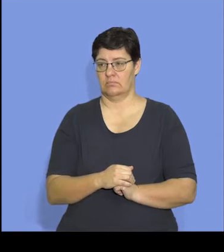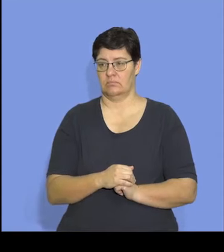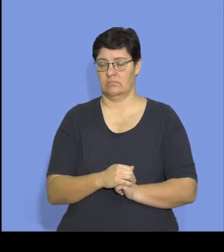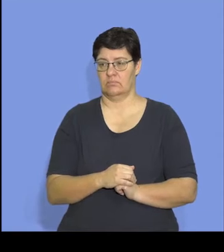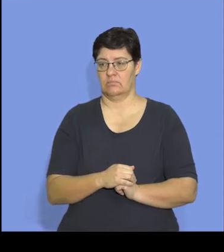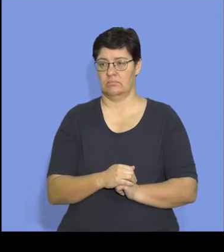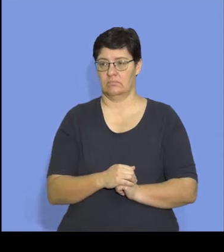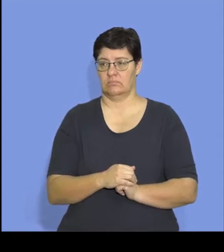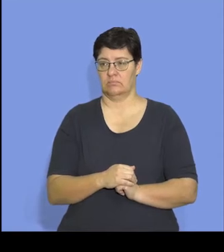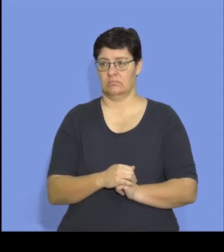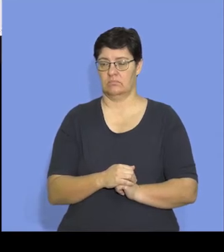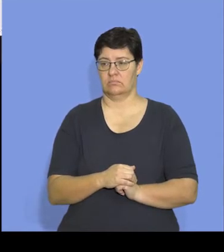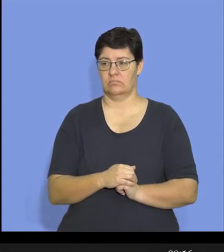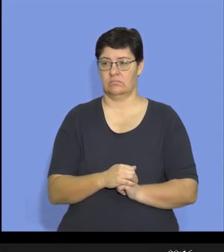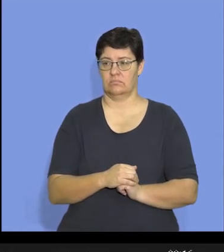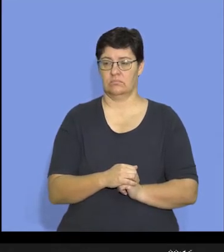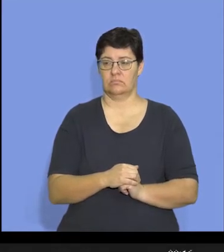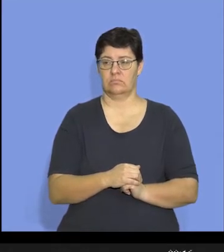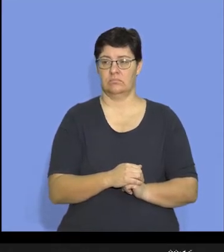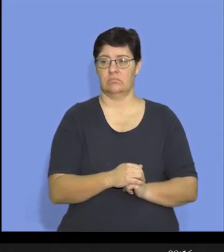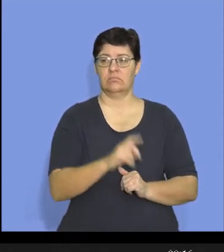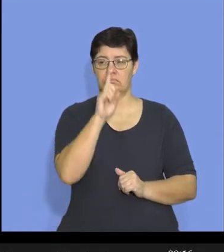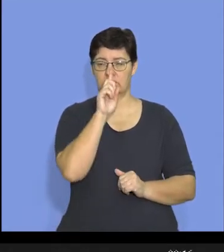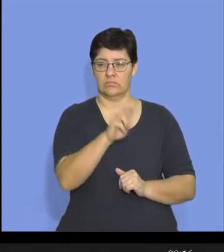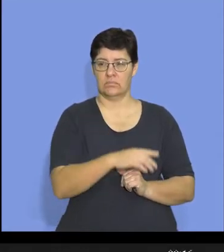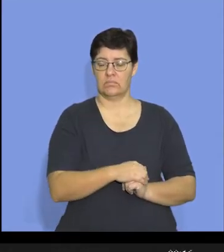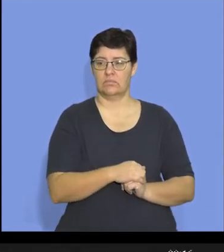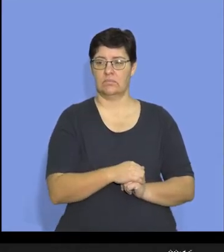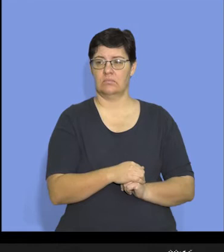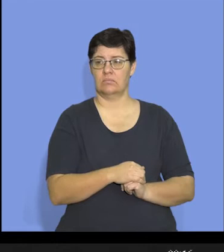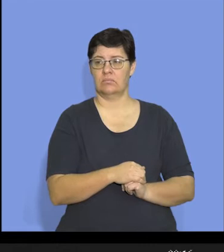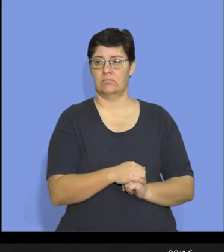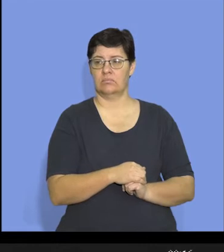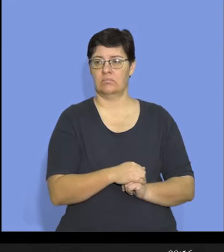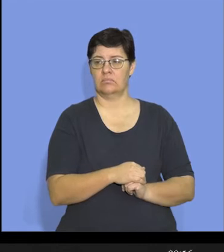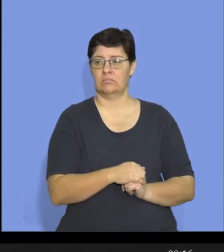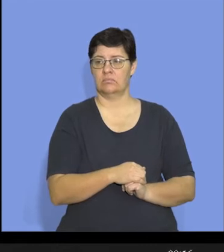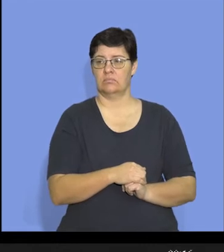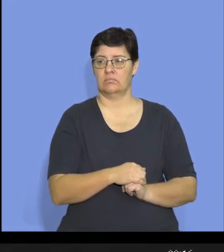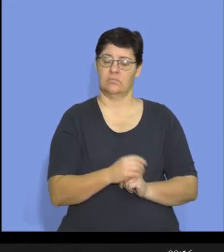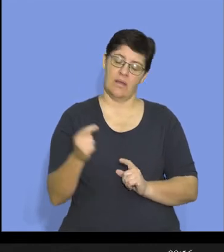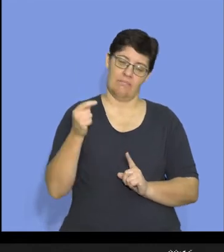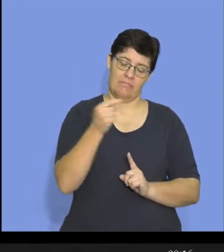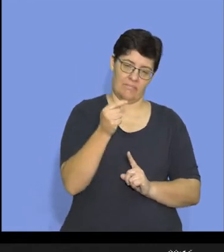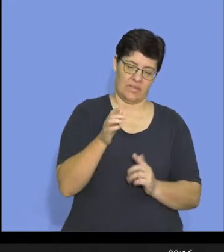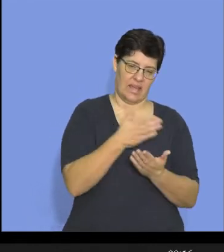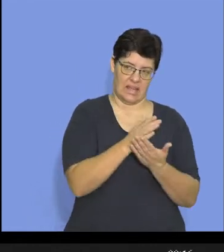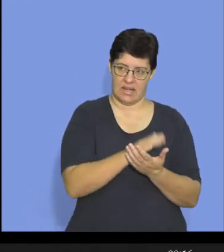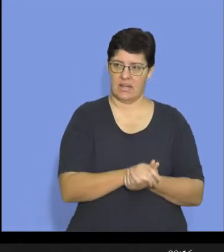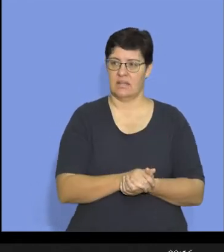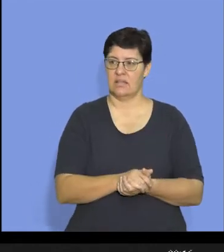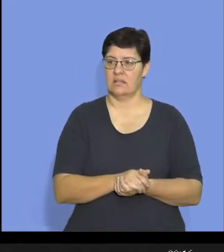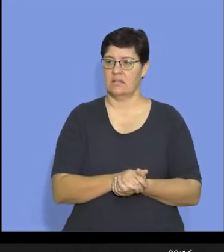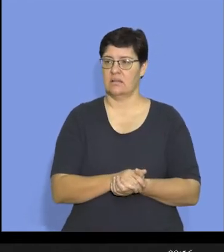Okay, so if you look carefully on your calculator, the really nice thing is we can just go back there and I'm going to put a 1